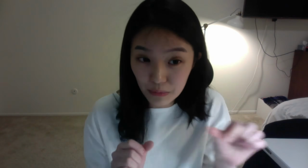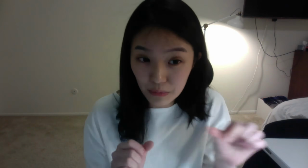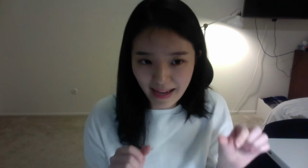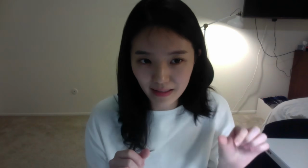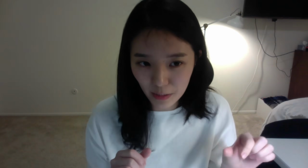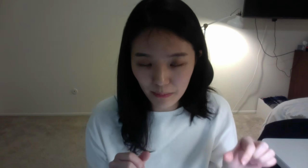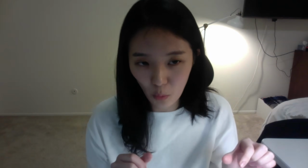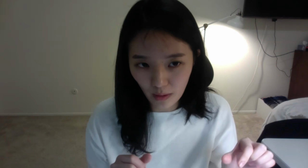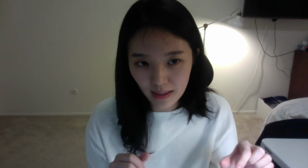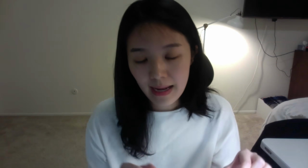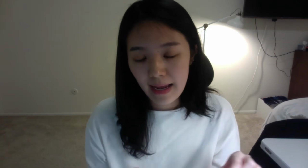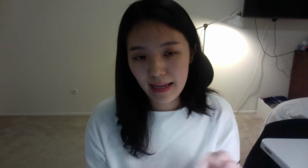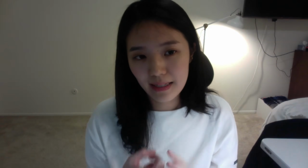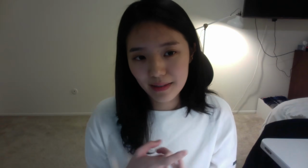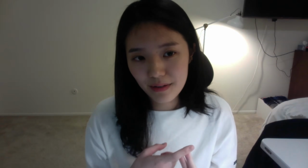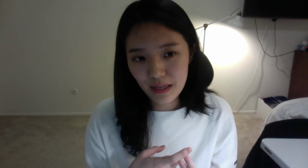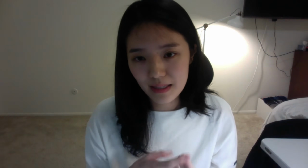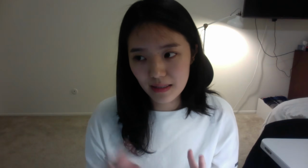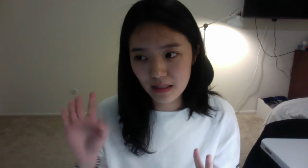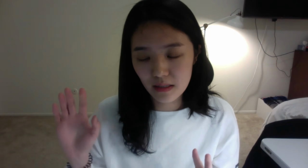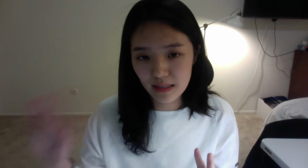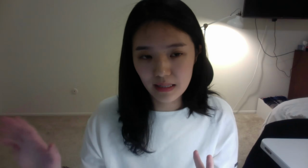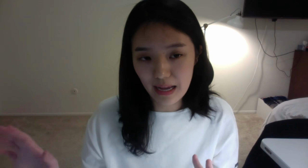decided to like add a little bit more. And the other